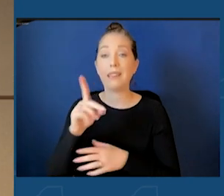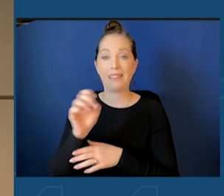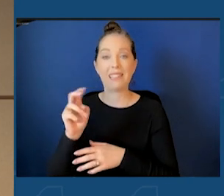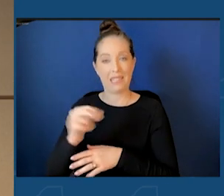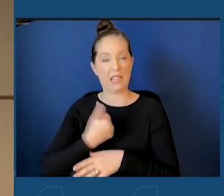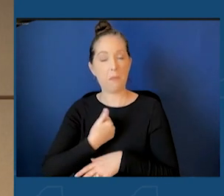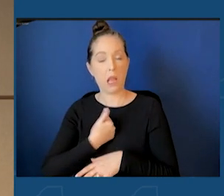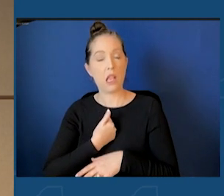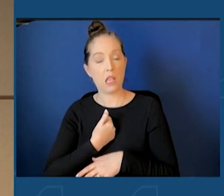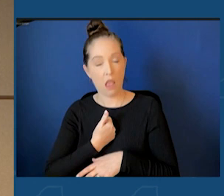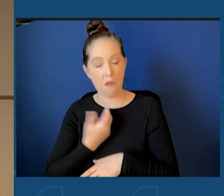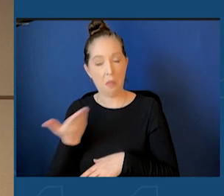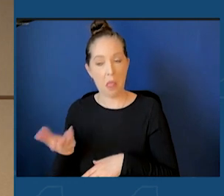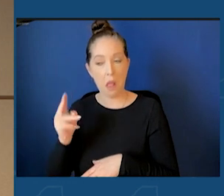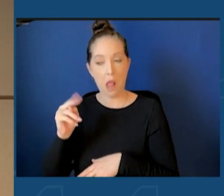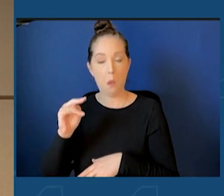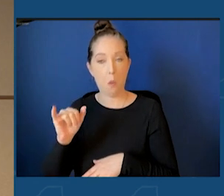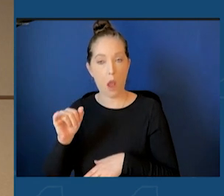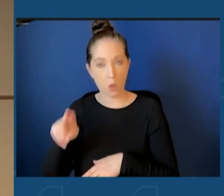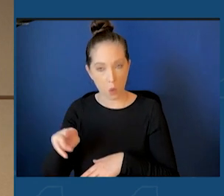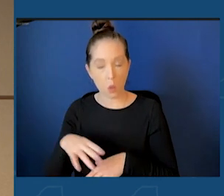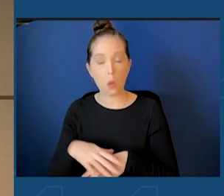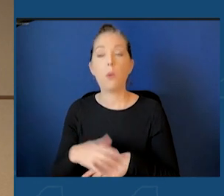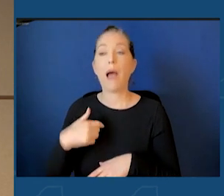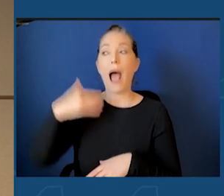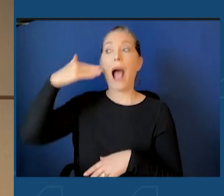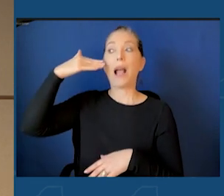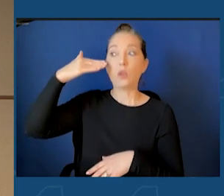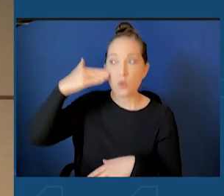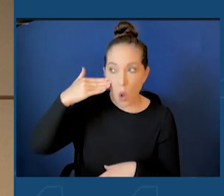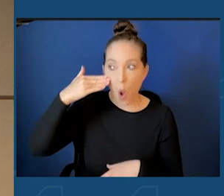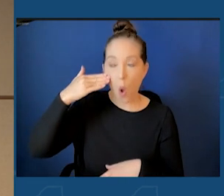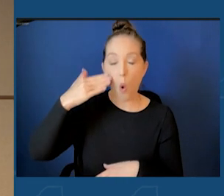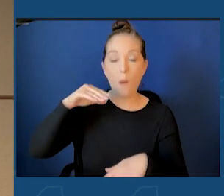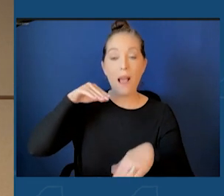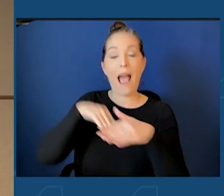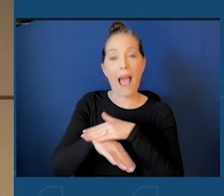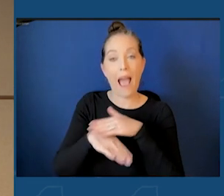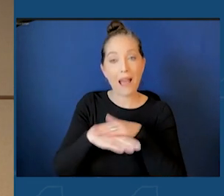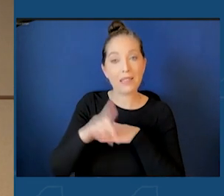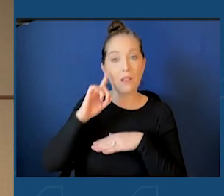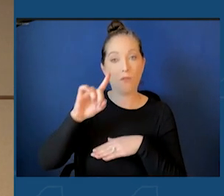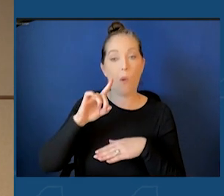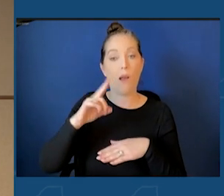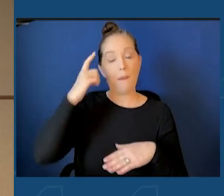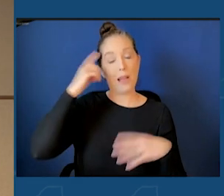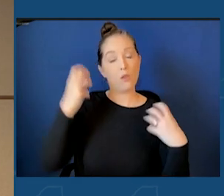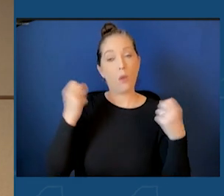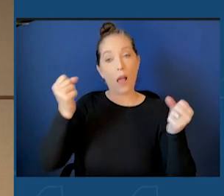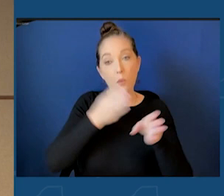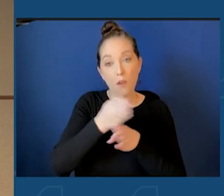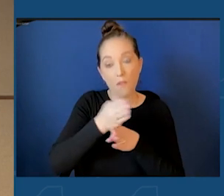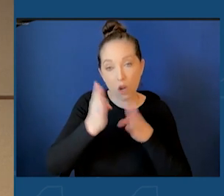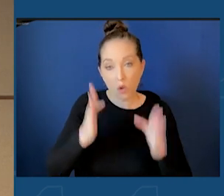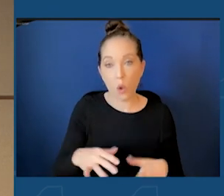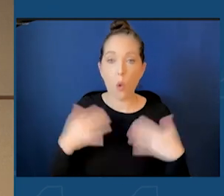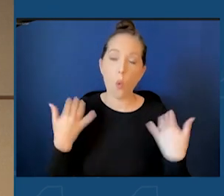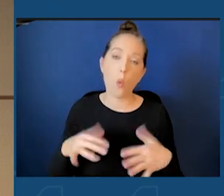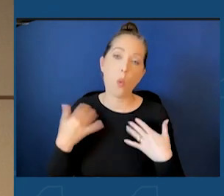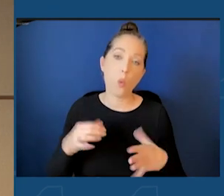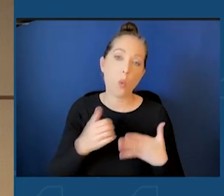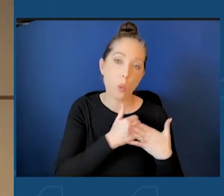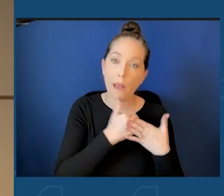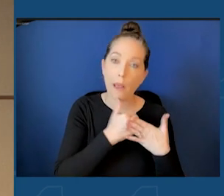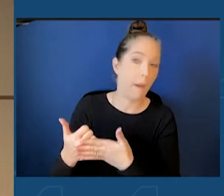a difference it makes when young people have access to trained mental health professionals who frequently are